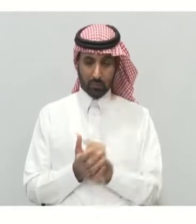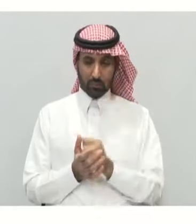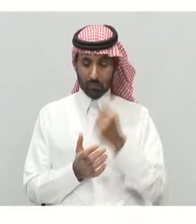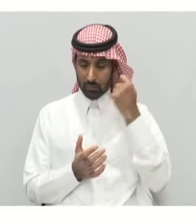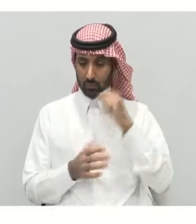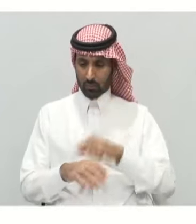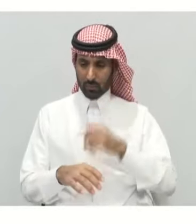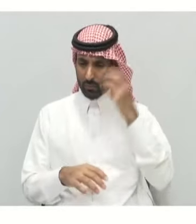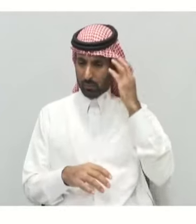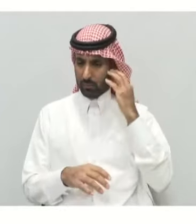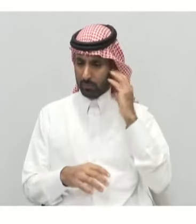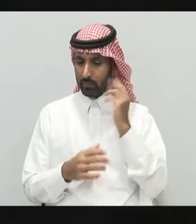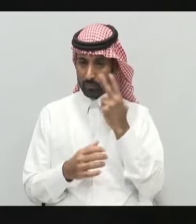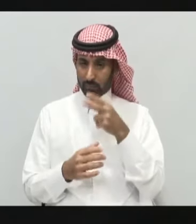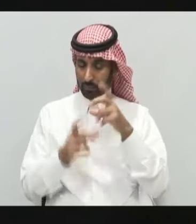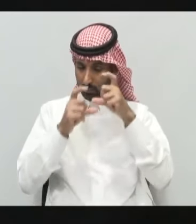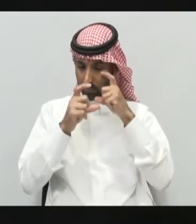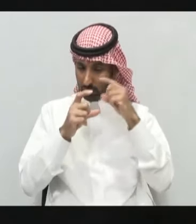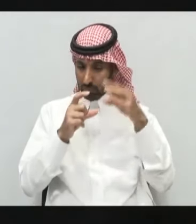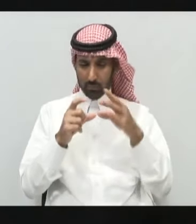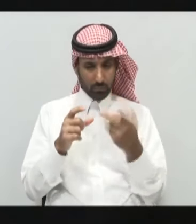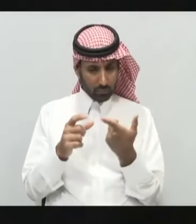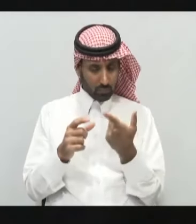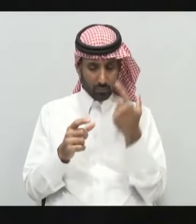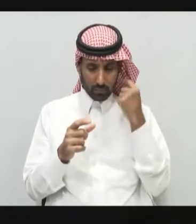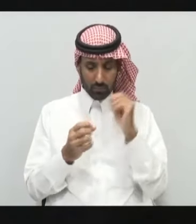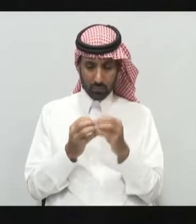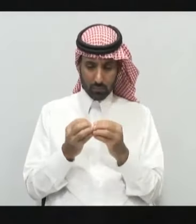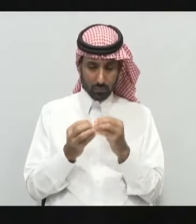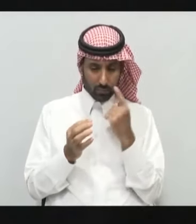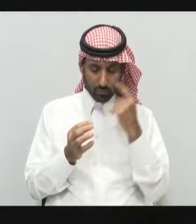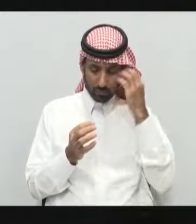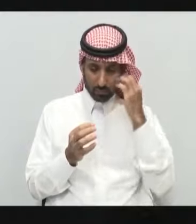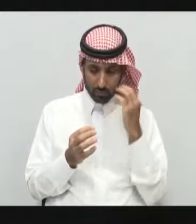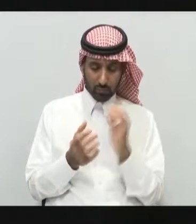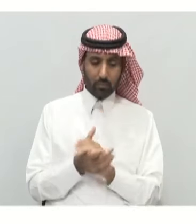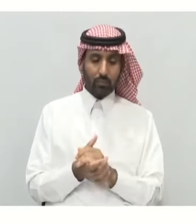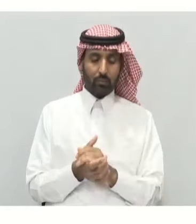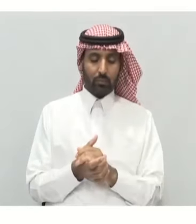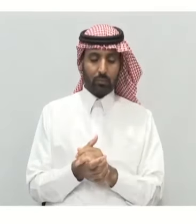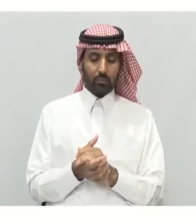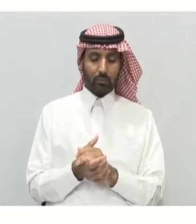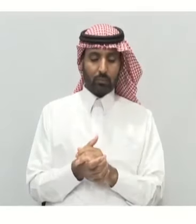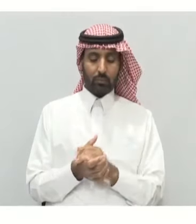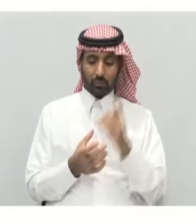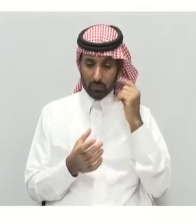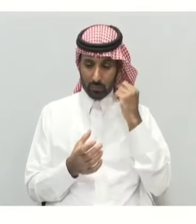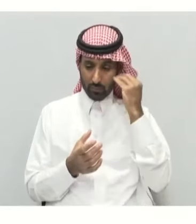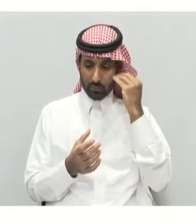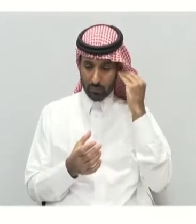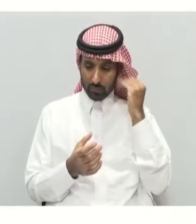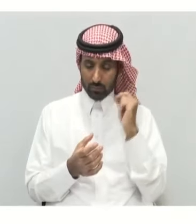brown hair. So have a look at Mr. Jahawi. What kind of brown hair he has? Very good. He has a